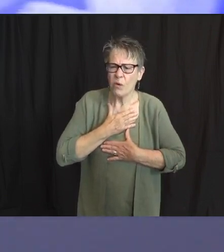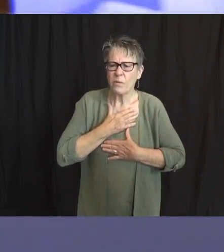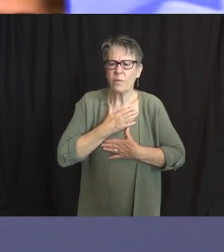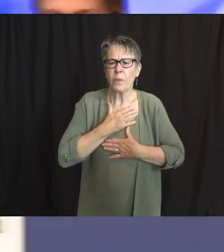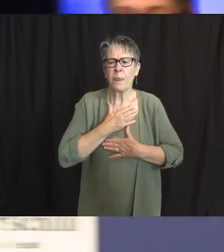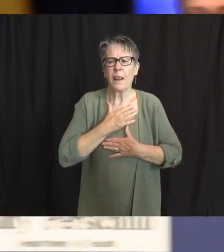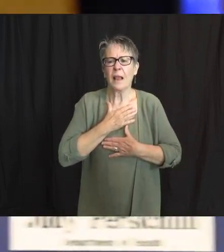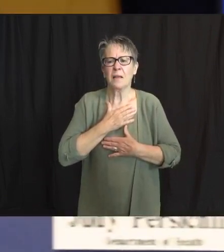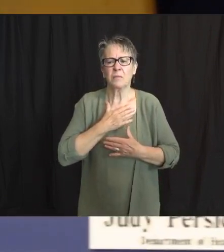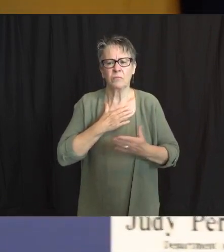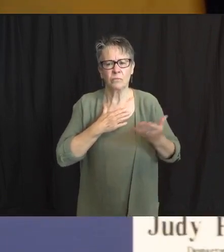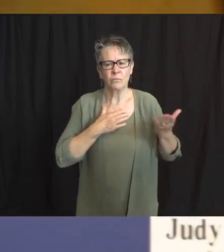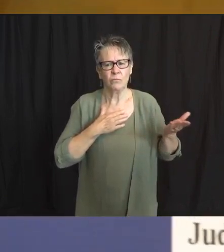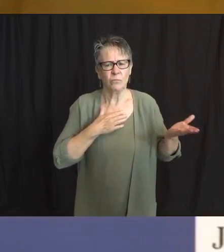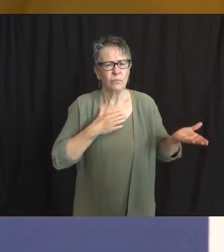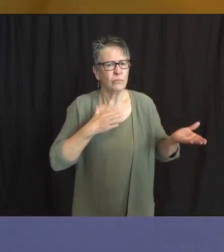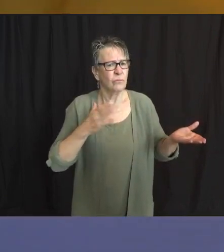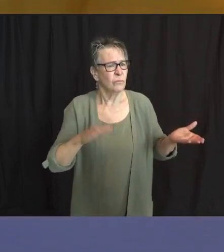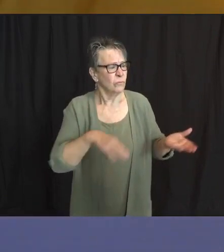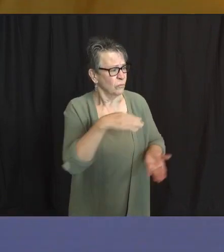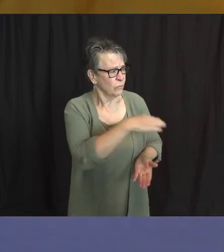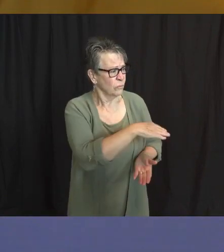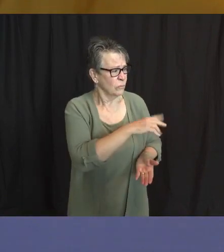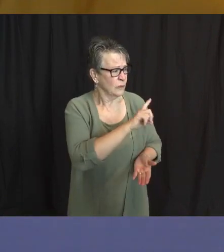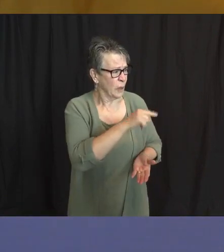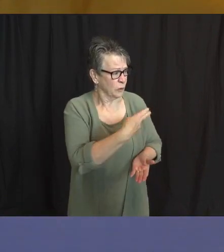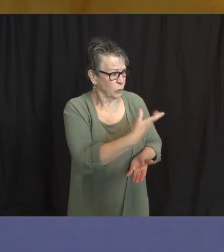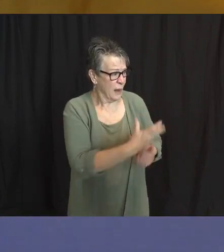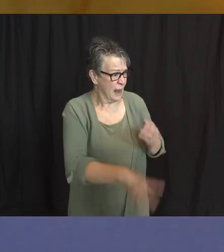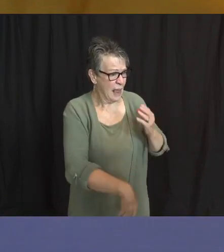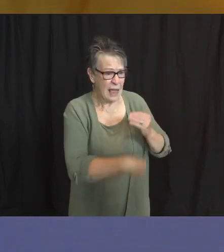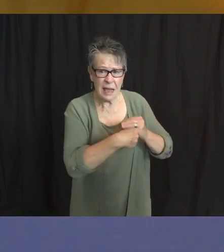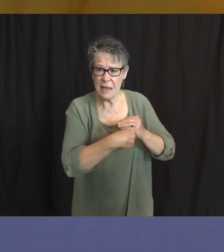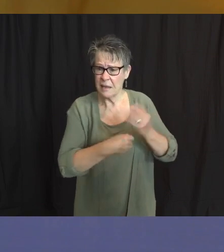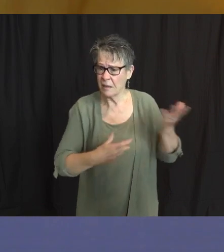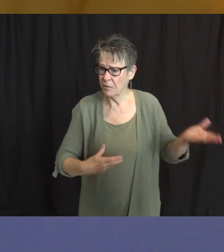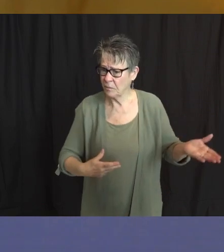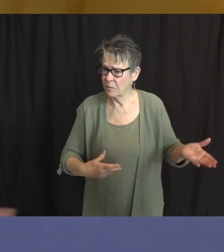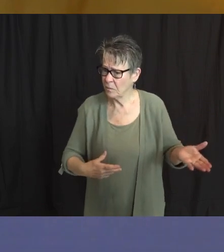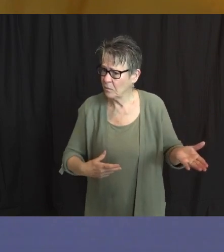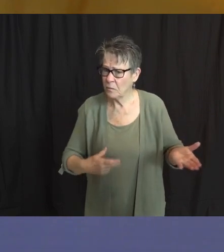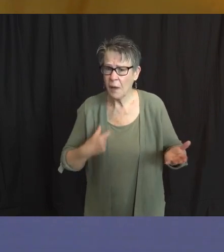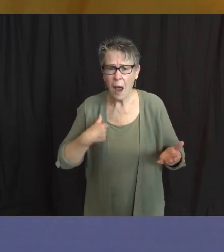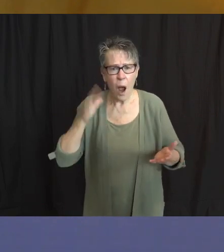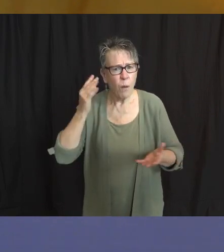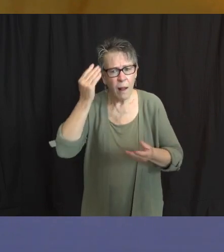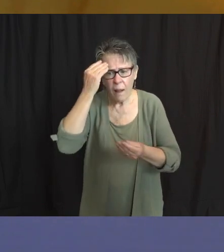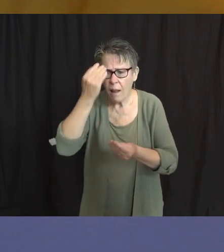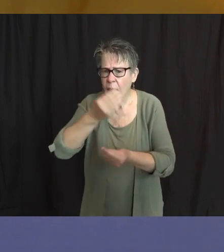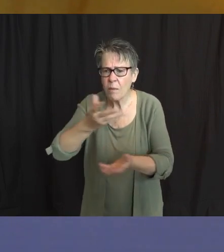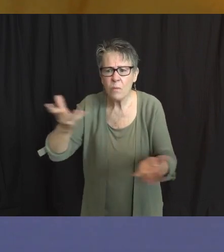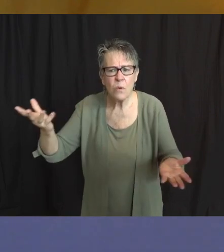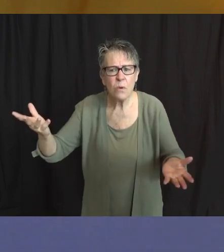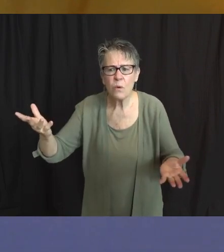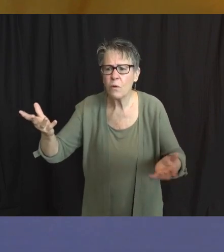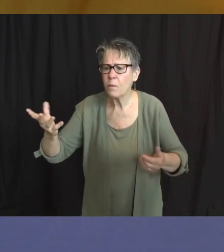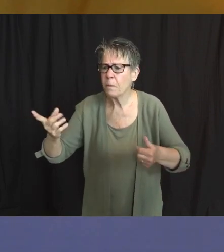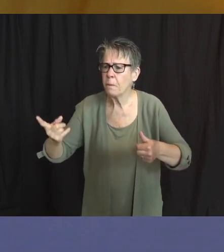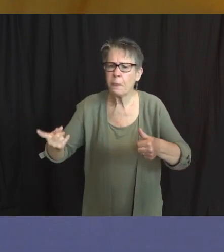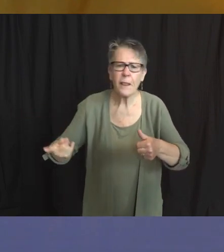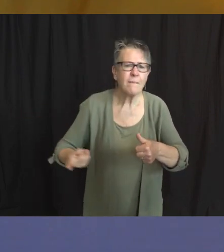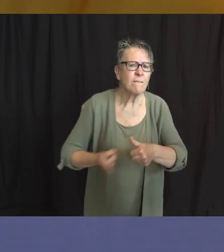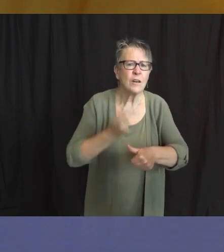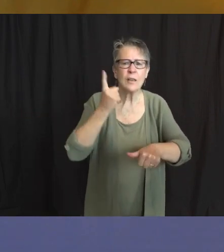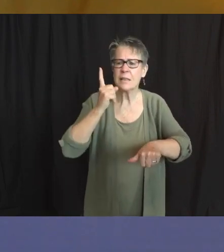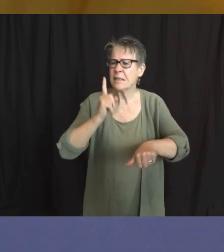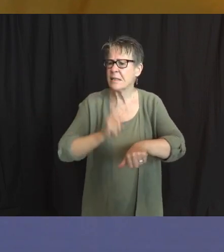Sure, I would tell them that this is unprecedented, that they're living through history, and there's going to be books written about this. So don't